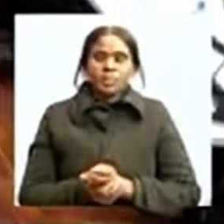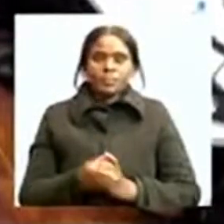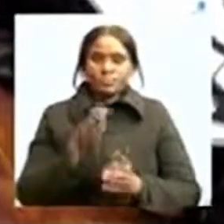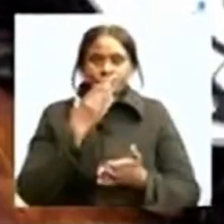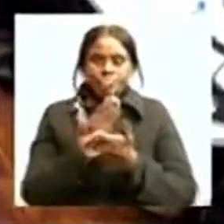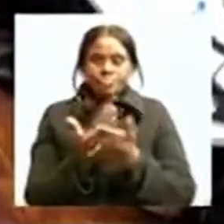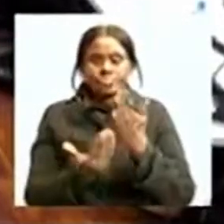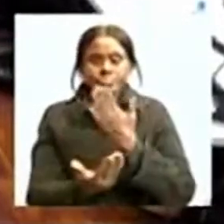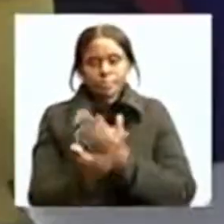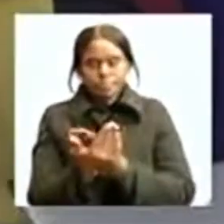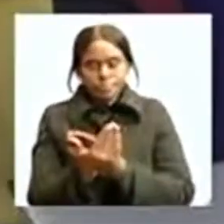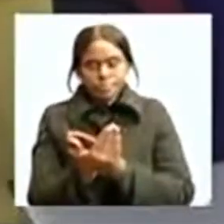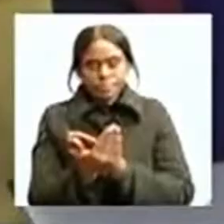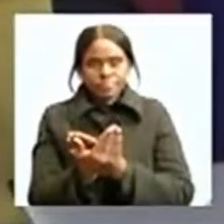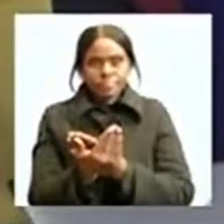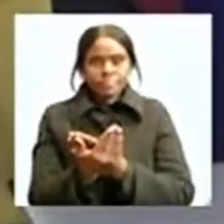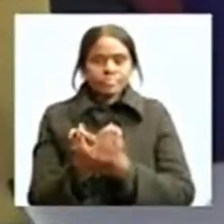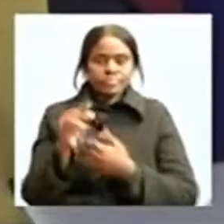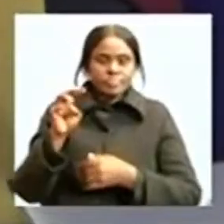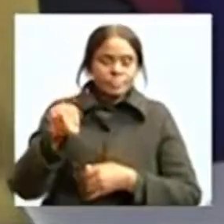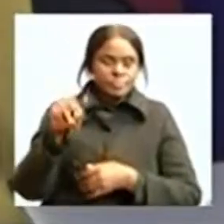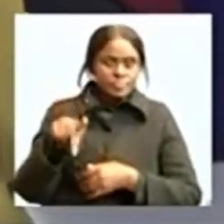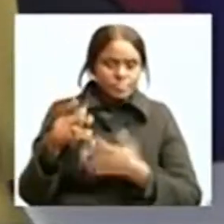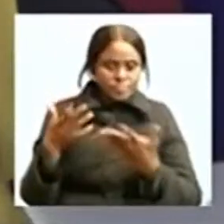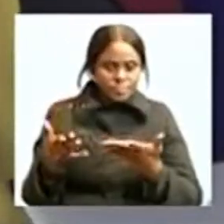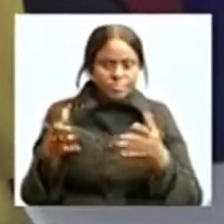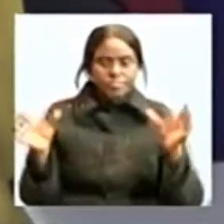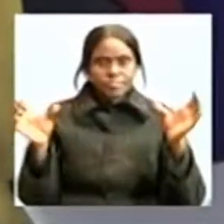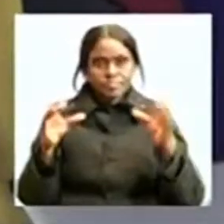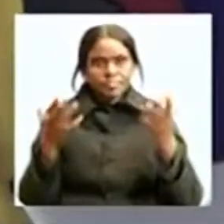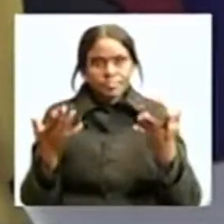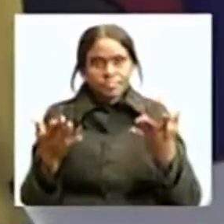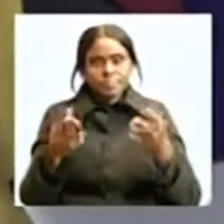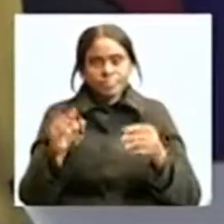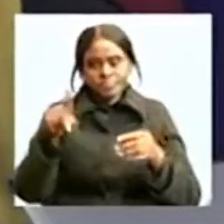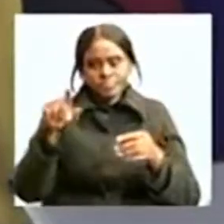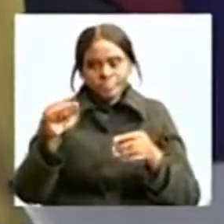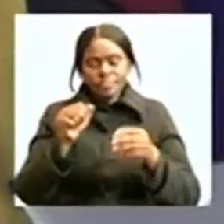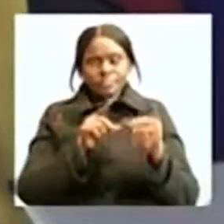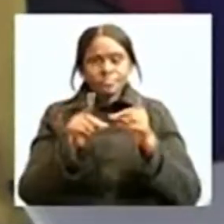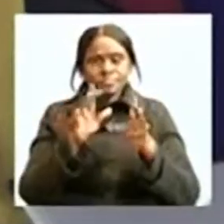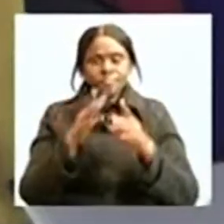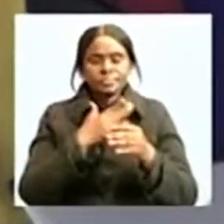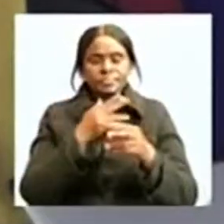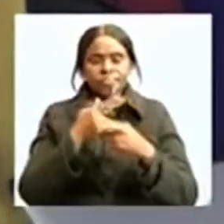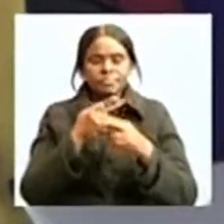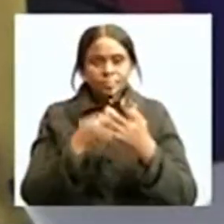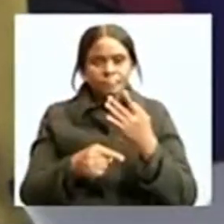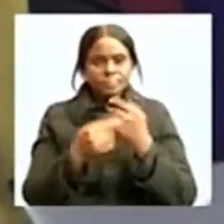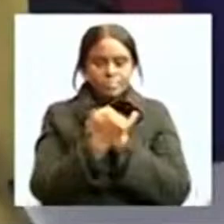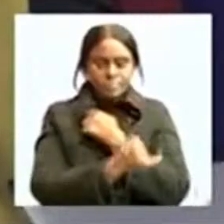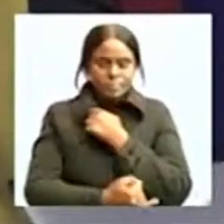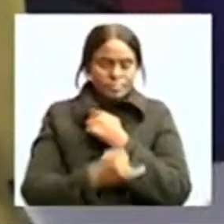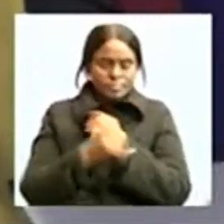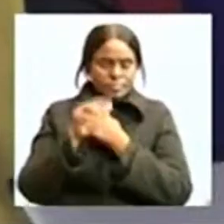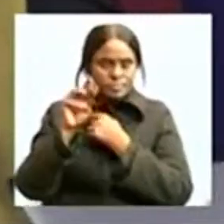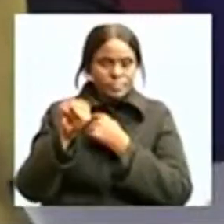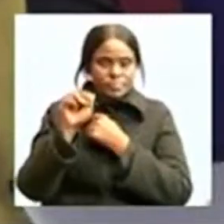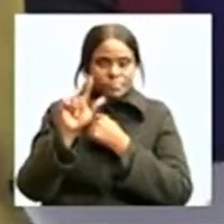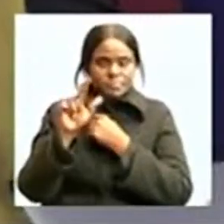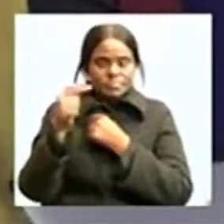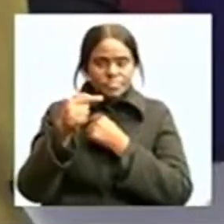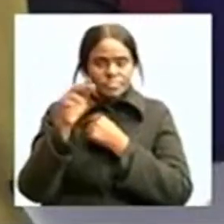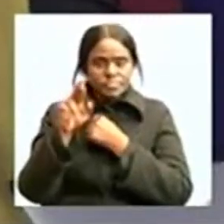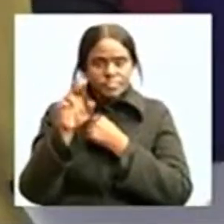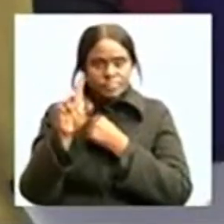Good morning, Chair. Good morning, honorable members of the committee. Good morning, PS and my directors. My name is Joyce Kubansa from Ministry of Local Government and